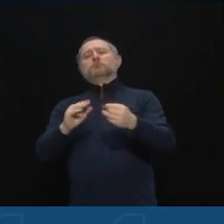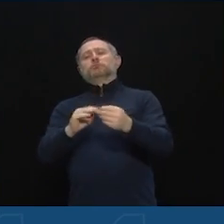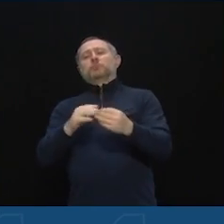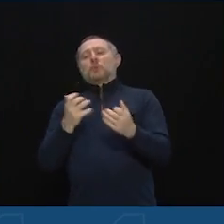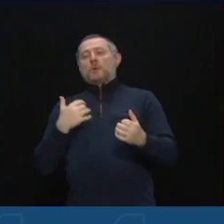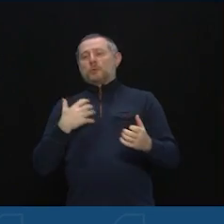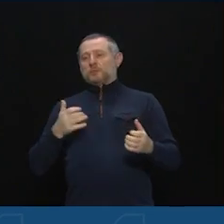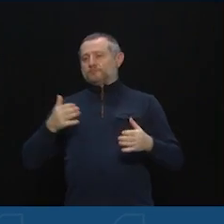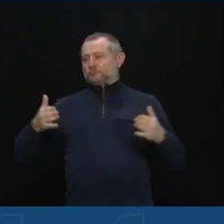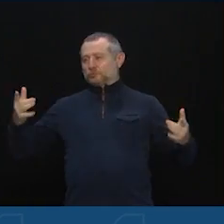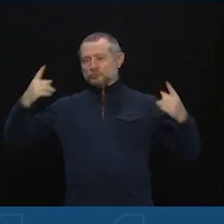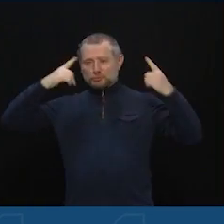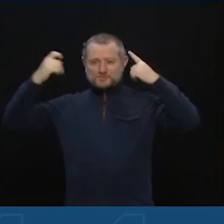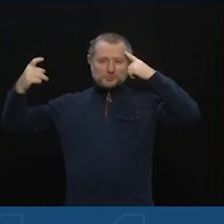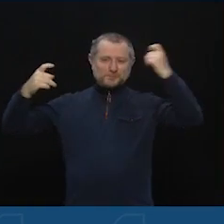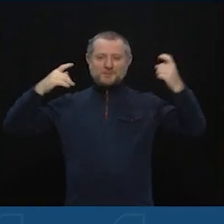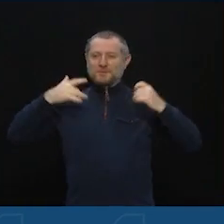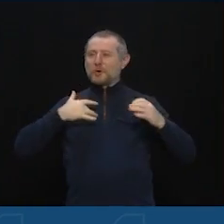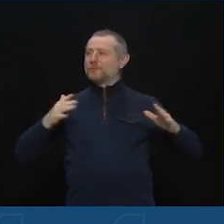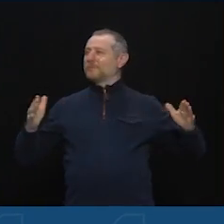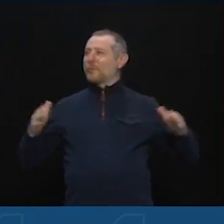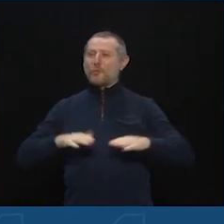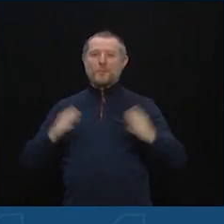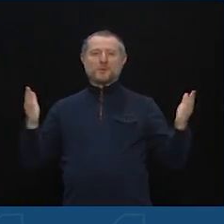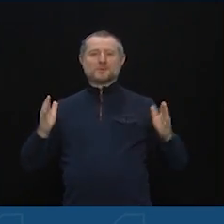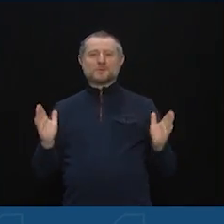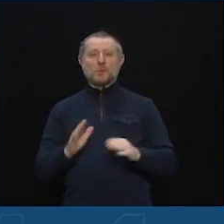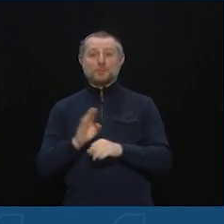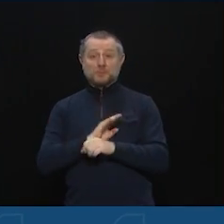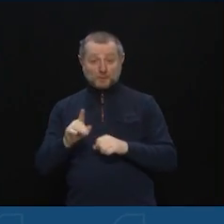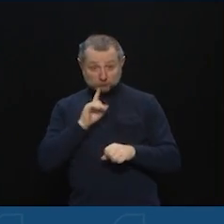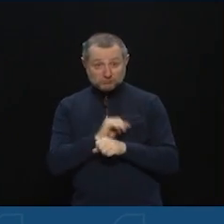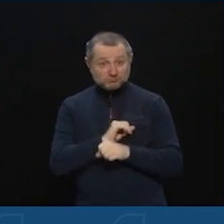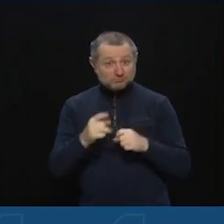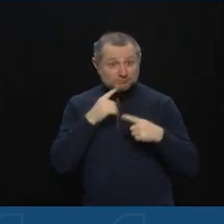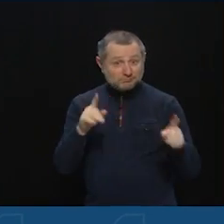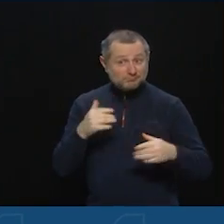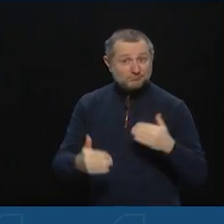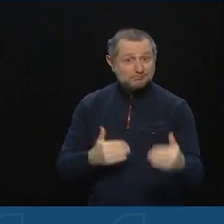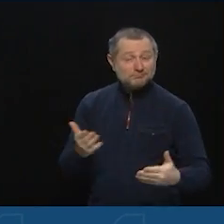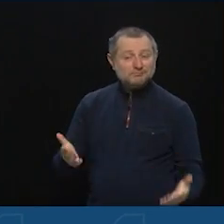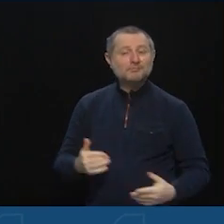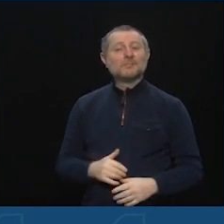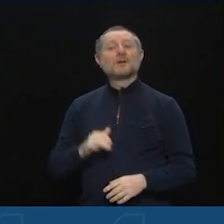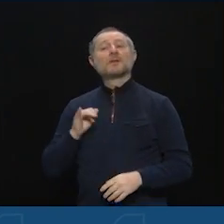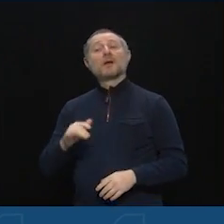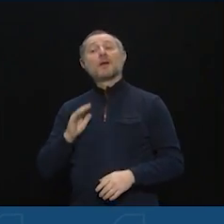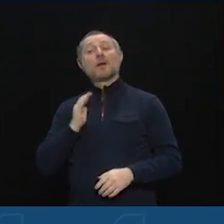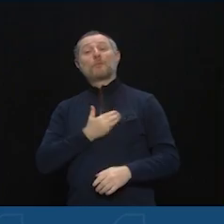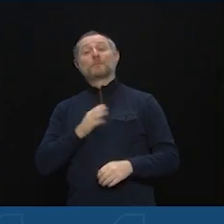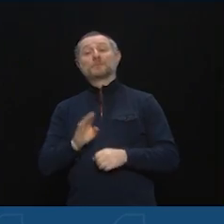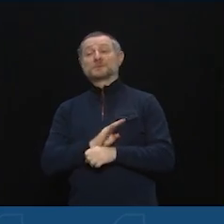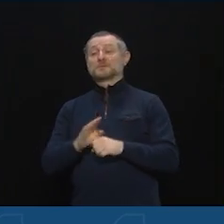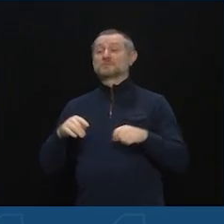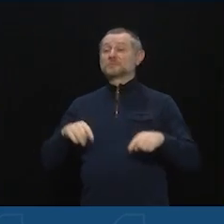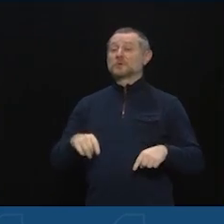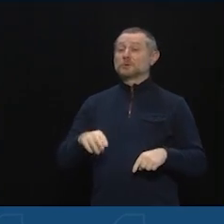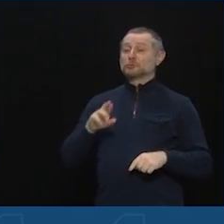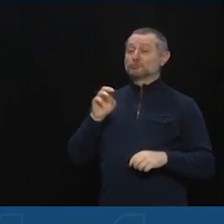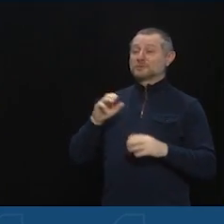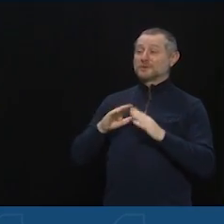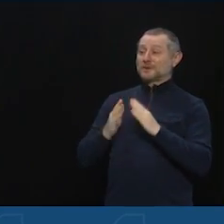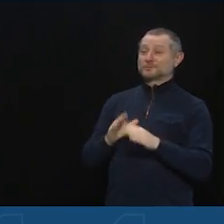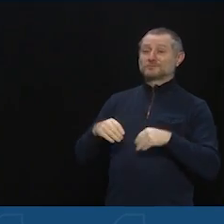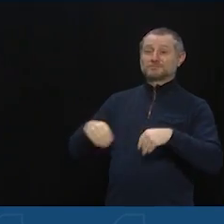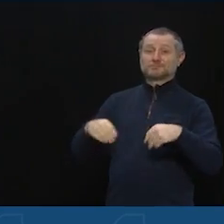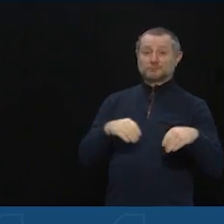their small businesses and actually be able to do it. And in a town where our commercial real estate really does have